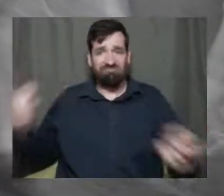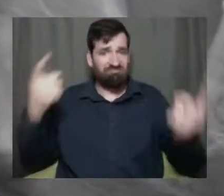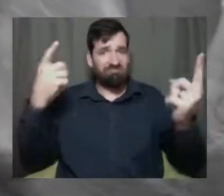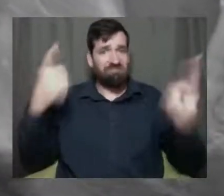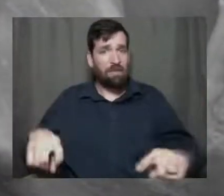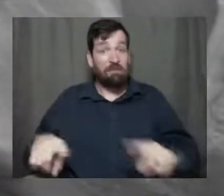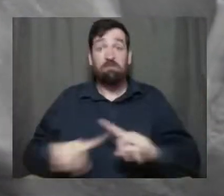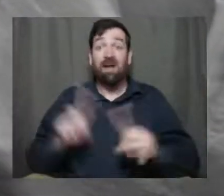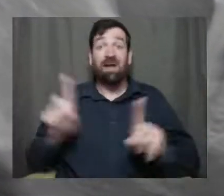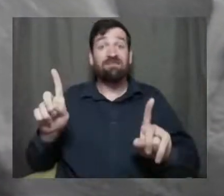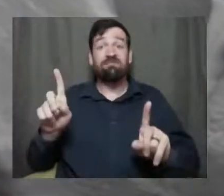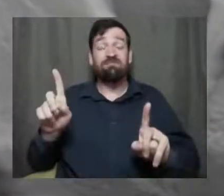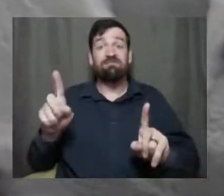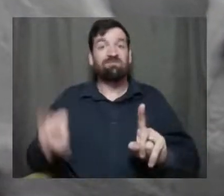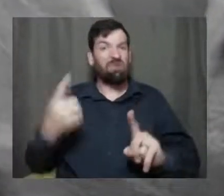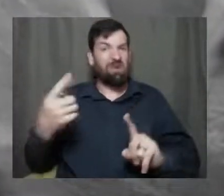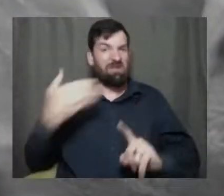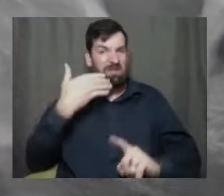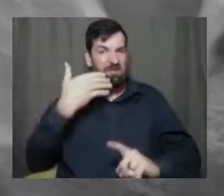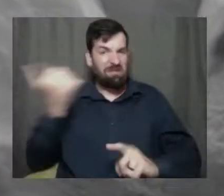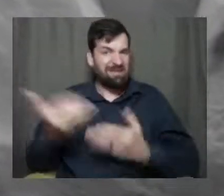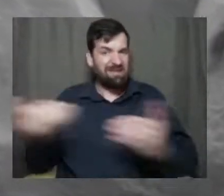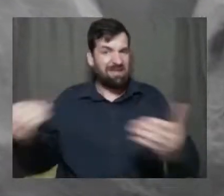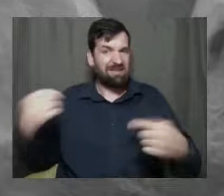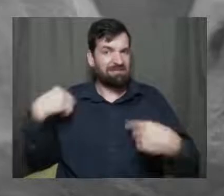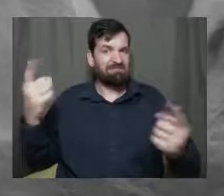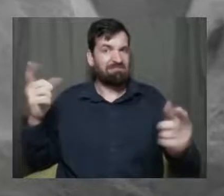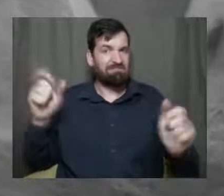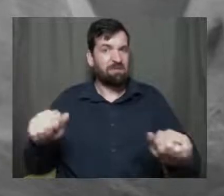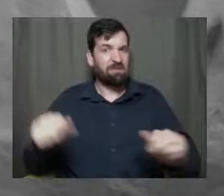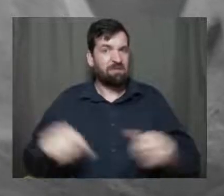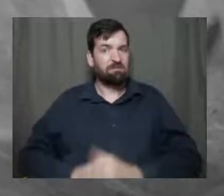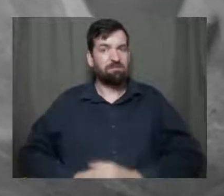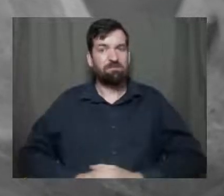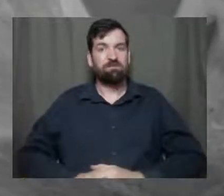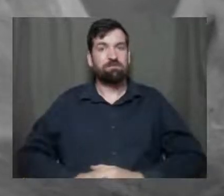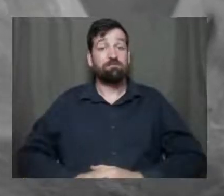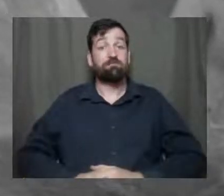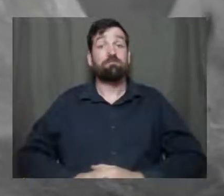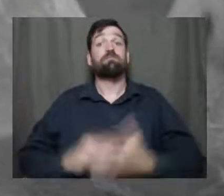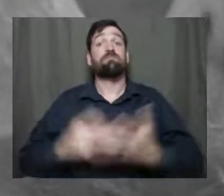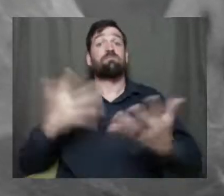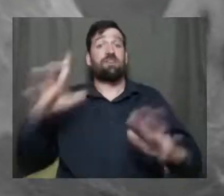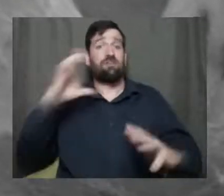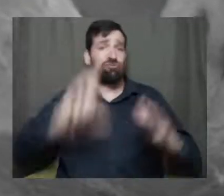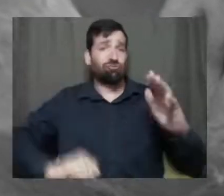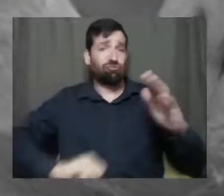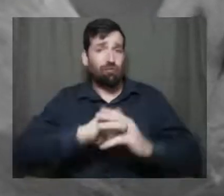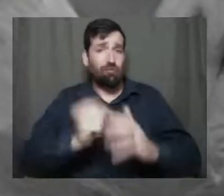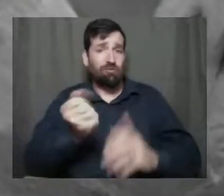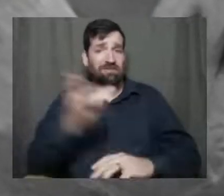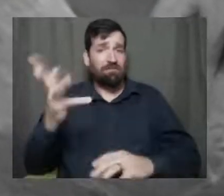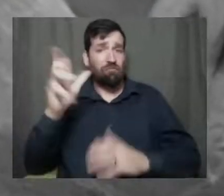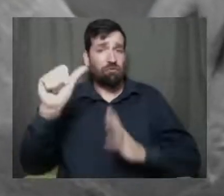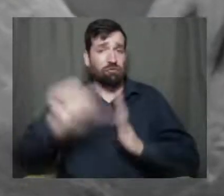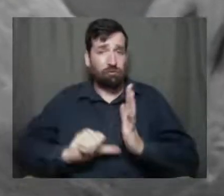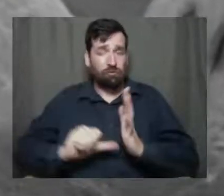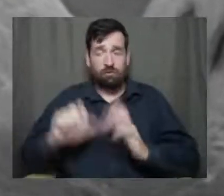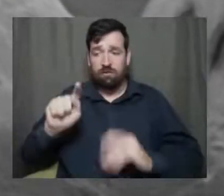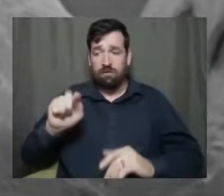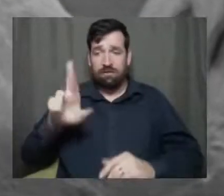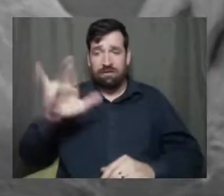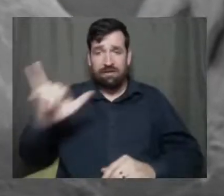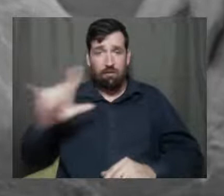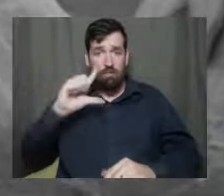it was one of the best things that ever happened to me. After a stroke and multiple surgeries, Terry thought he'd seen it